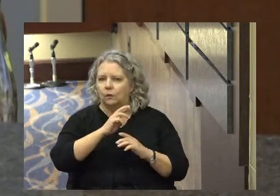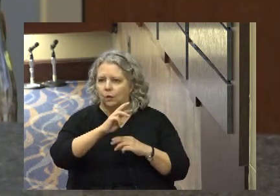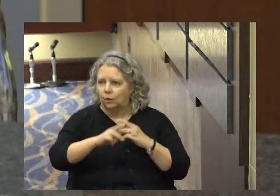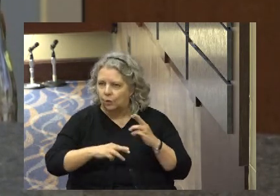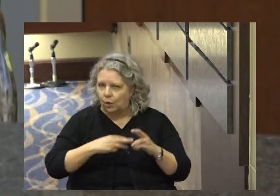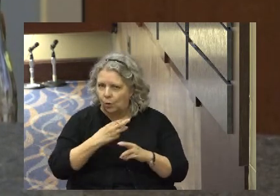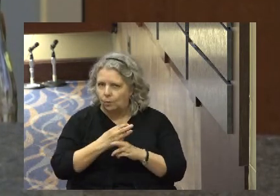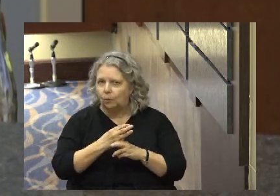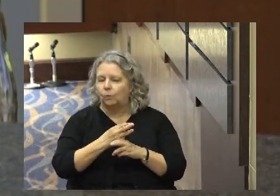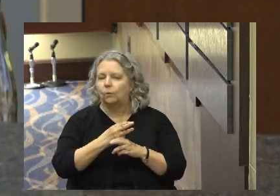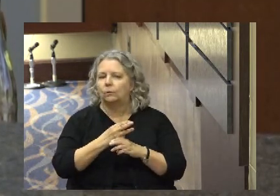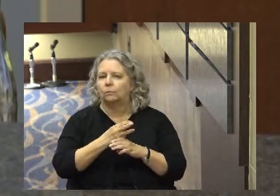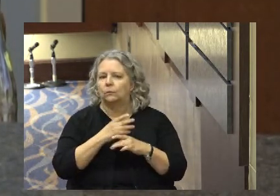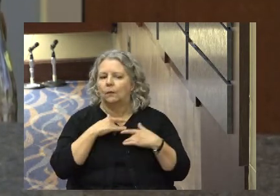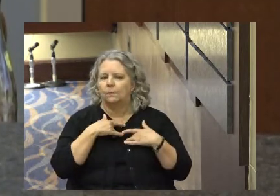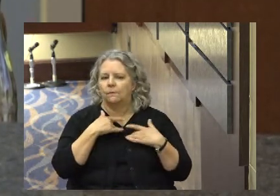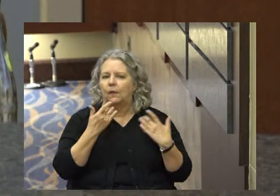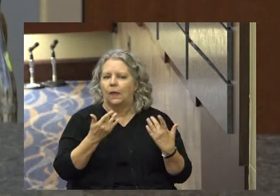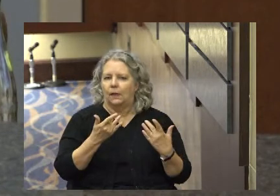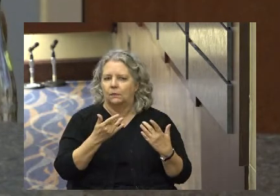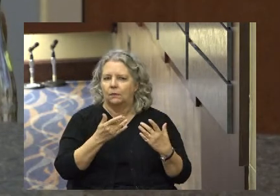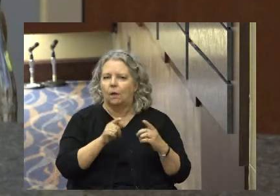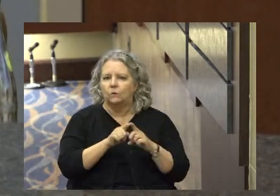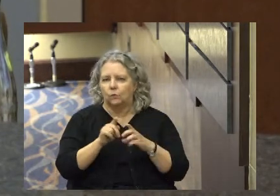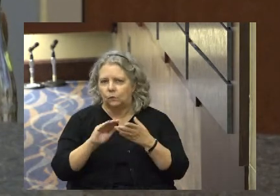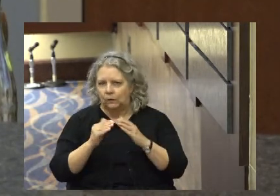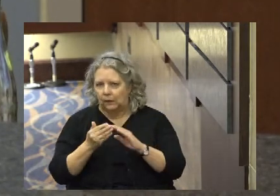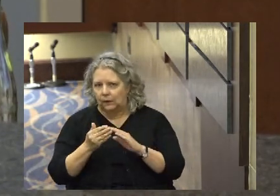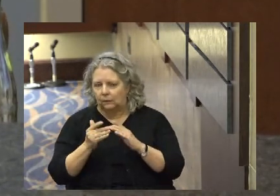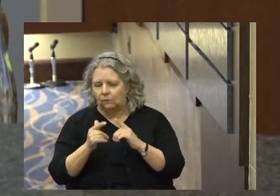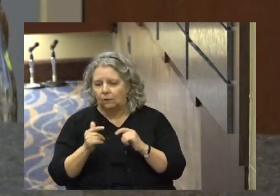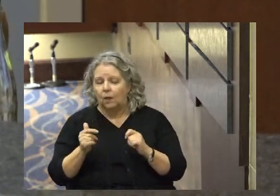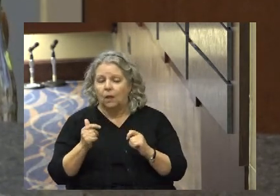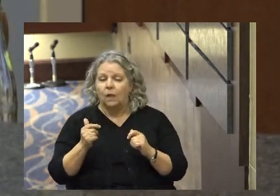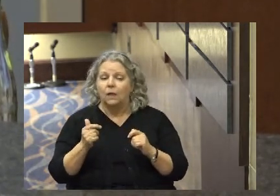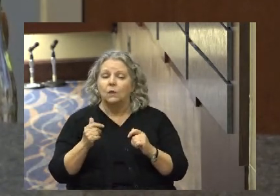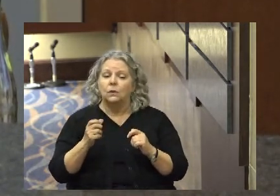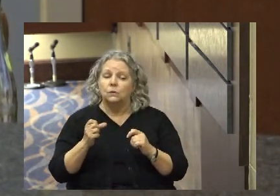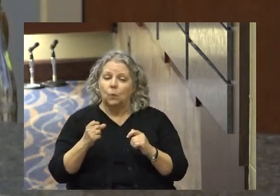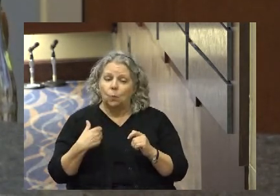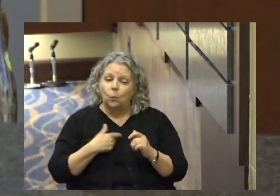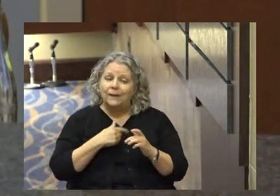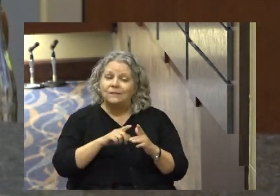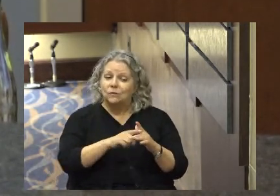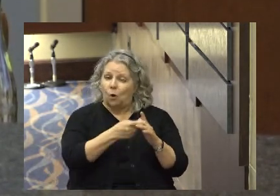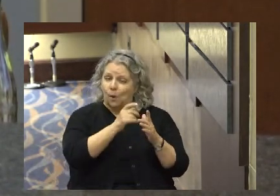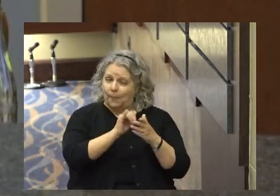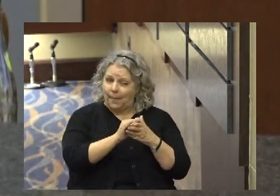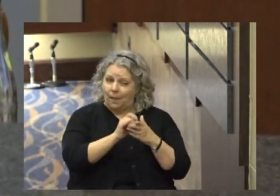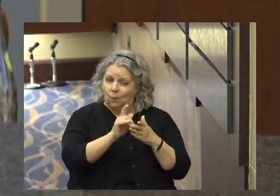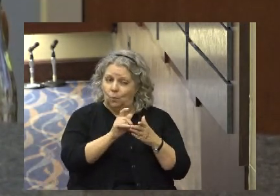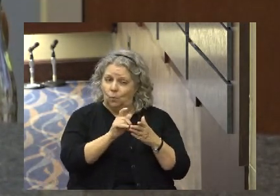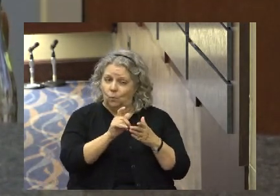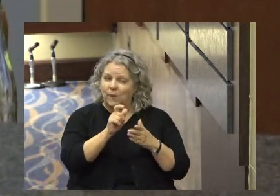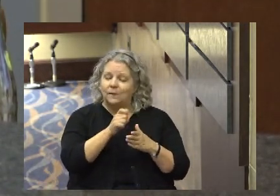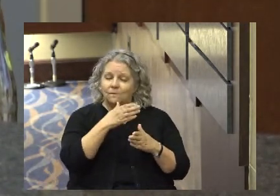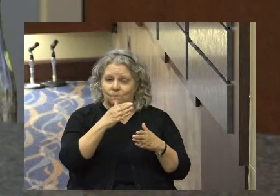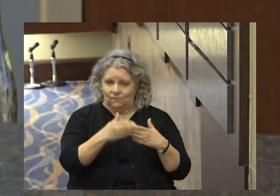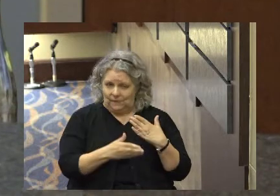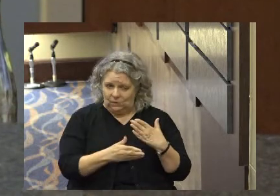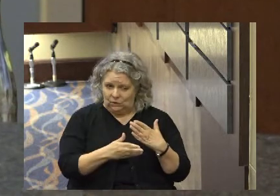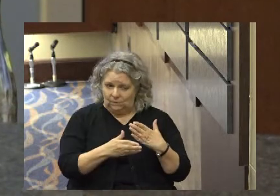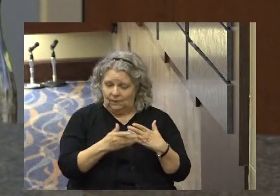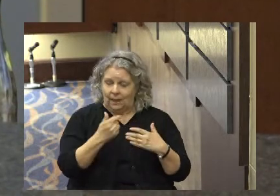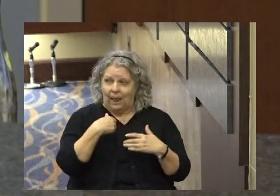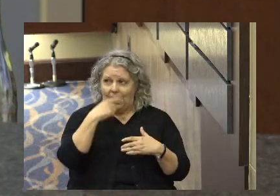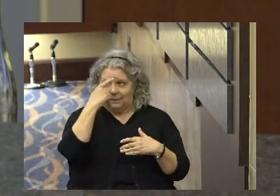We started it, we've got to finish it. And I think we need to get it in a way that will not